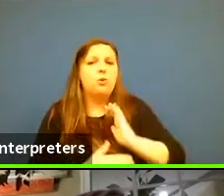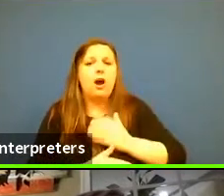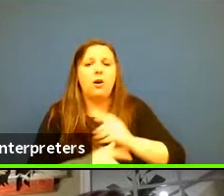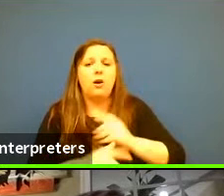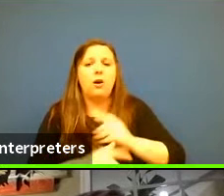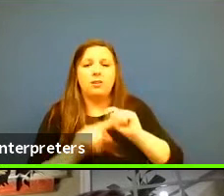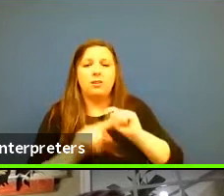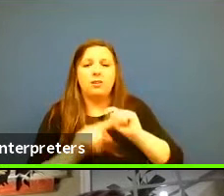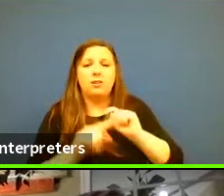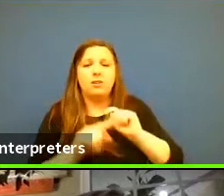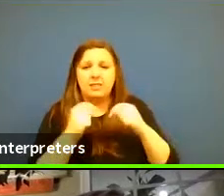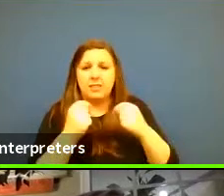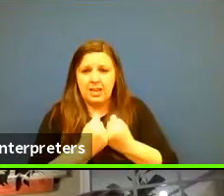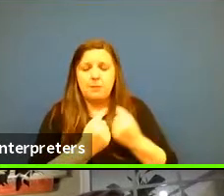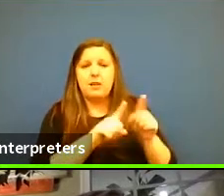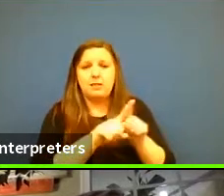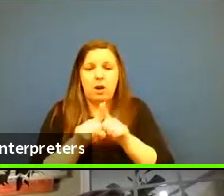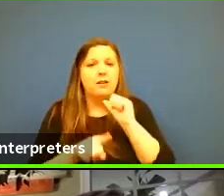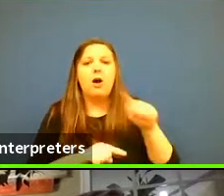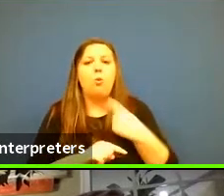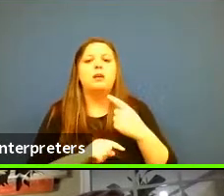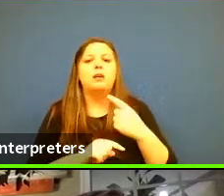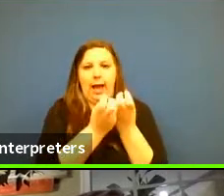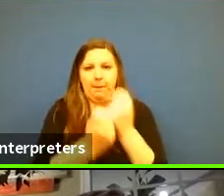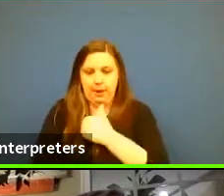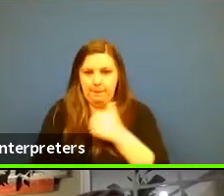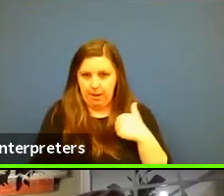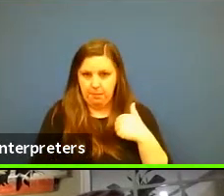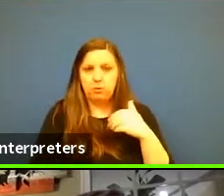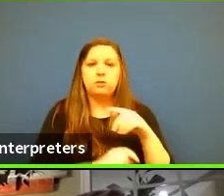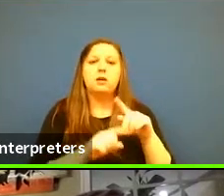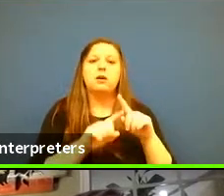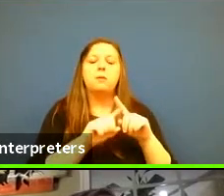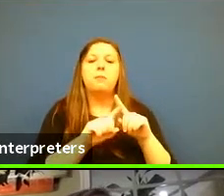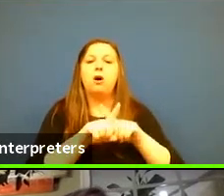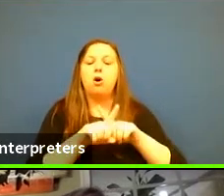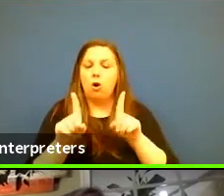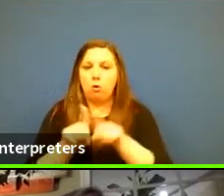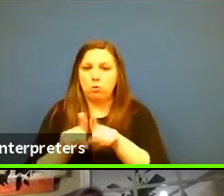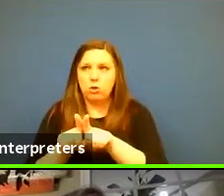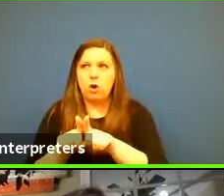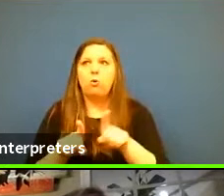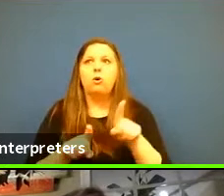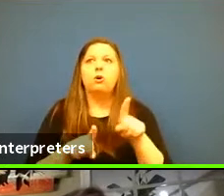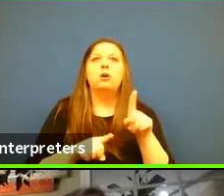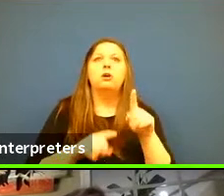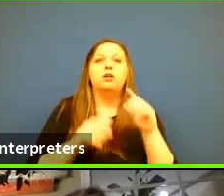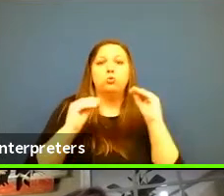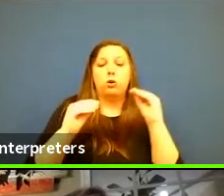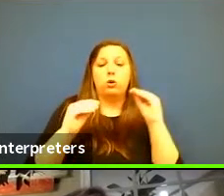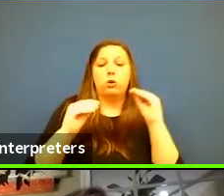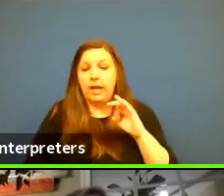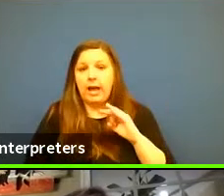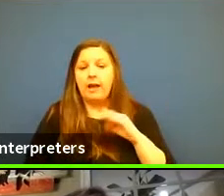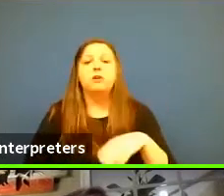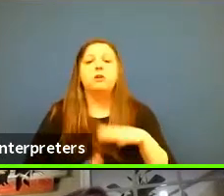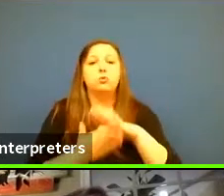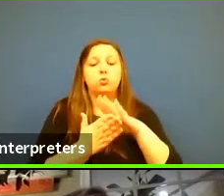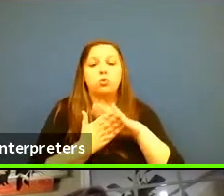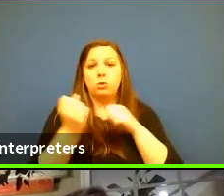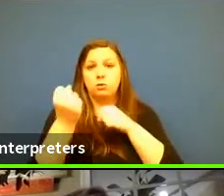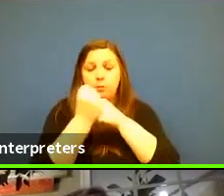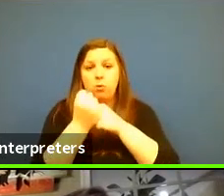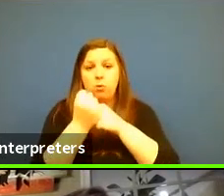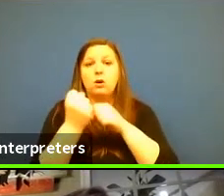cabinet members, but we had members of our instructional staff as well as our school support staff that helped